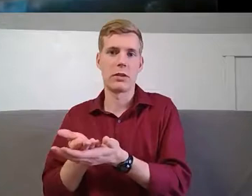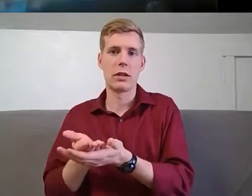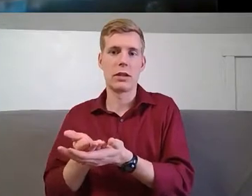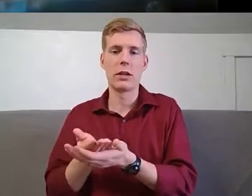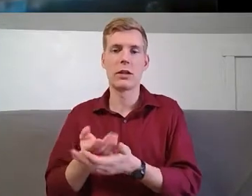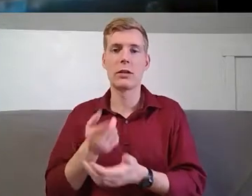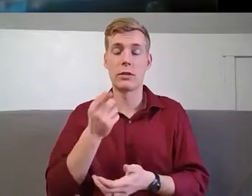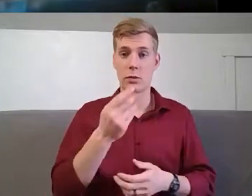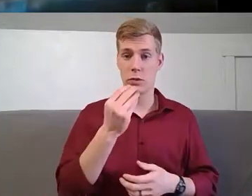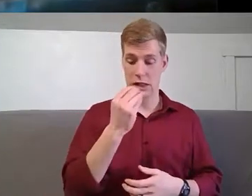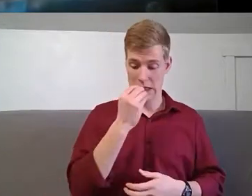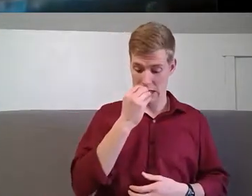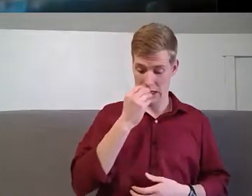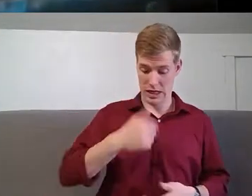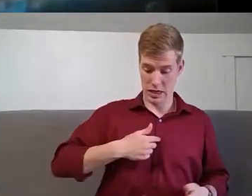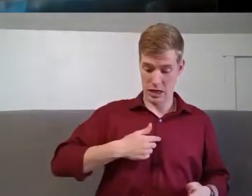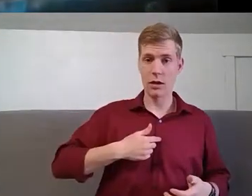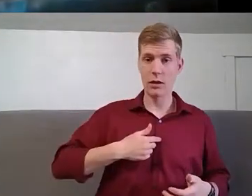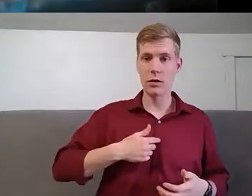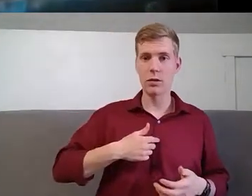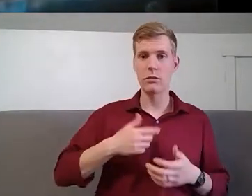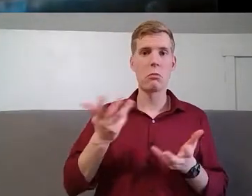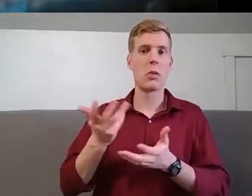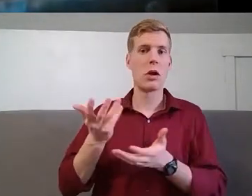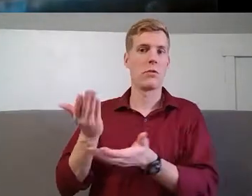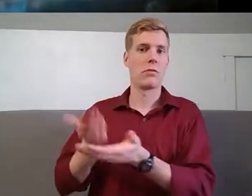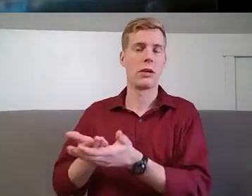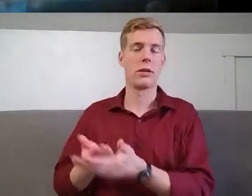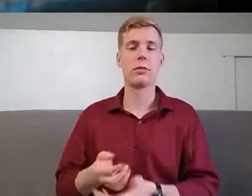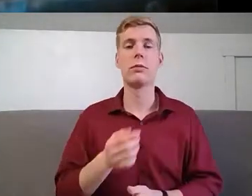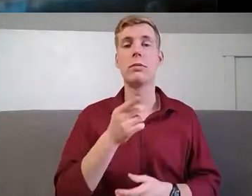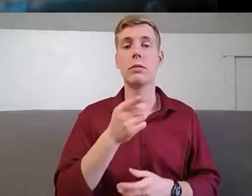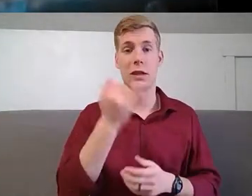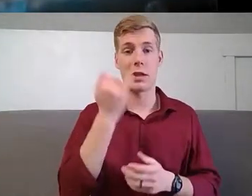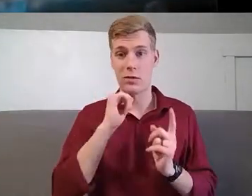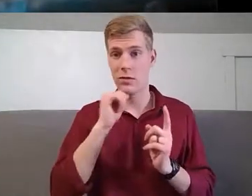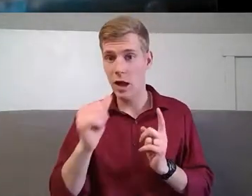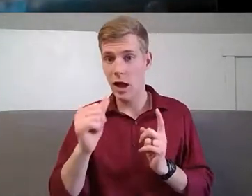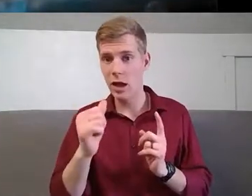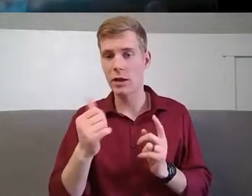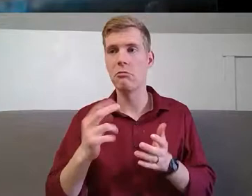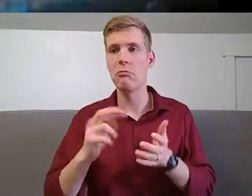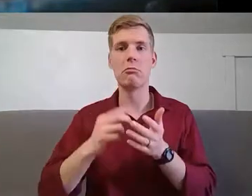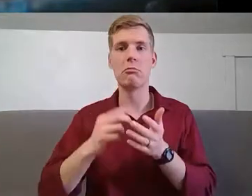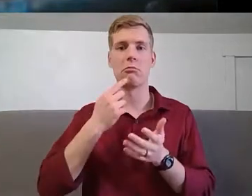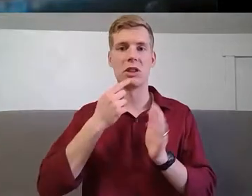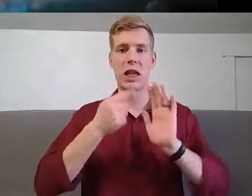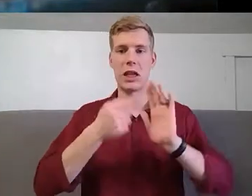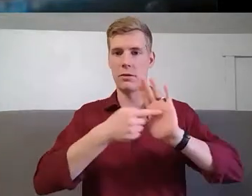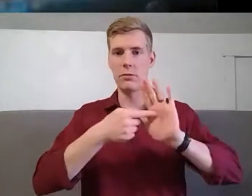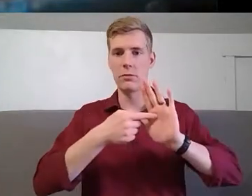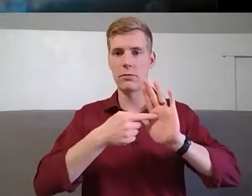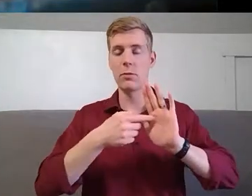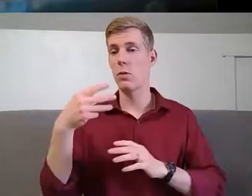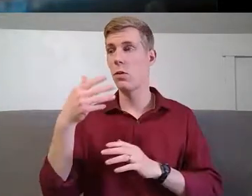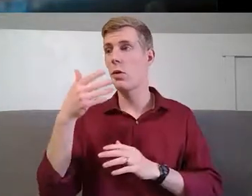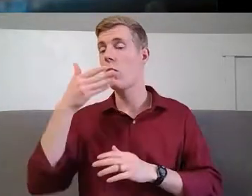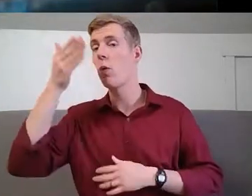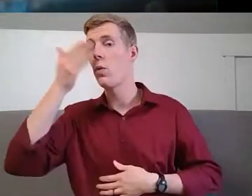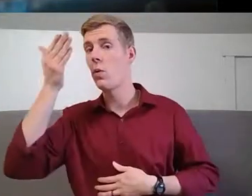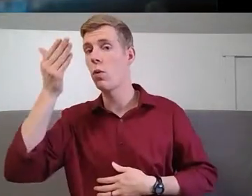internally. If it doesn't have supplemental facts, it will say for external and aromatic use only. So I love that there's